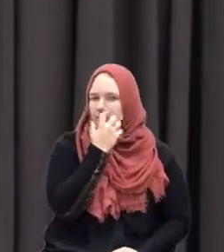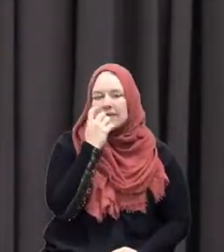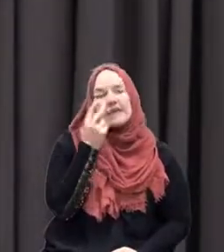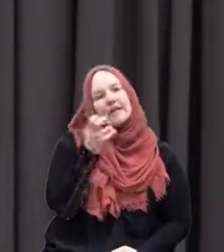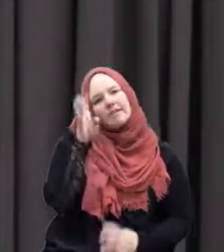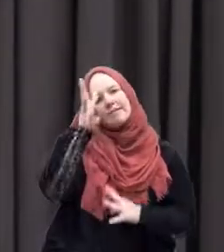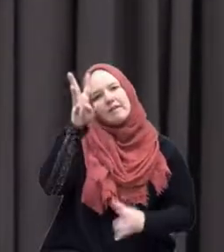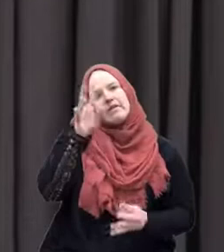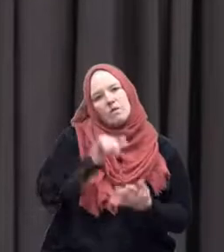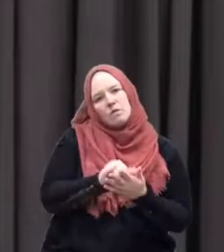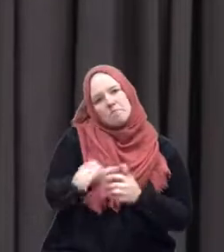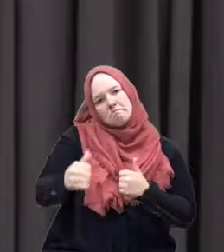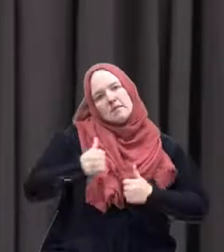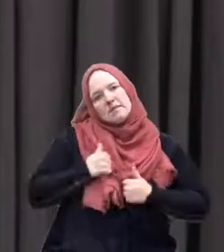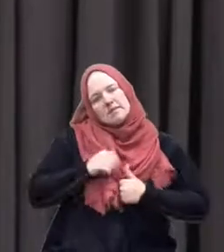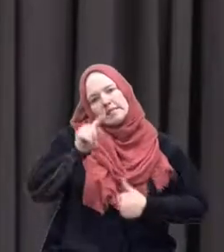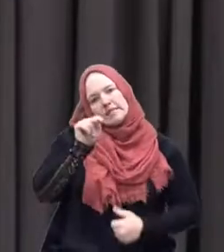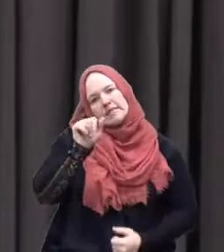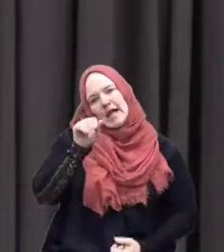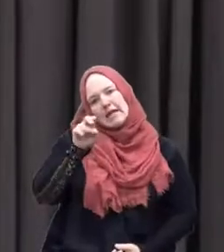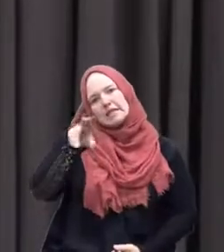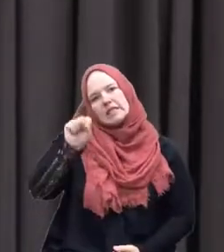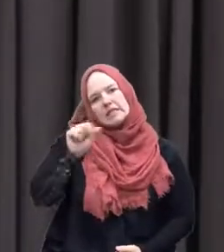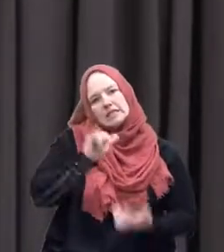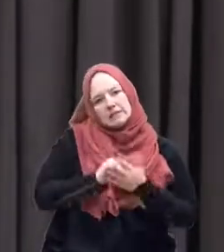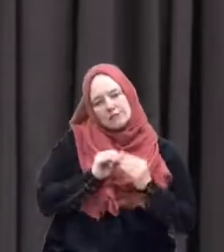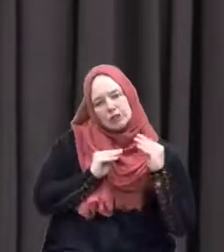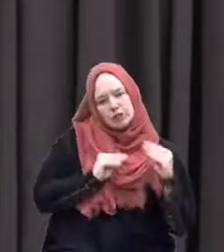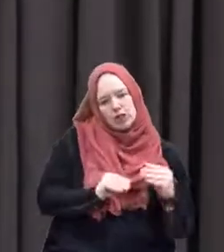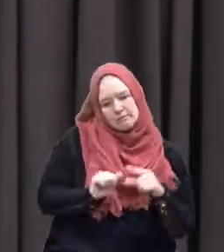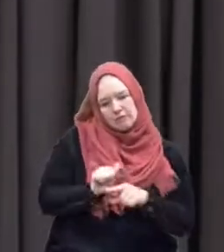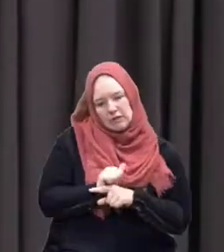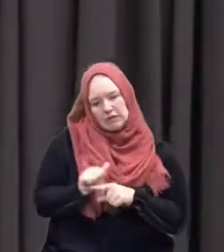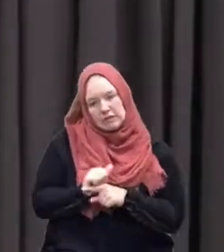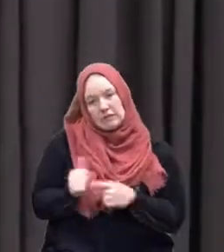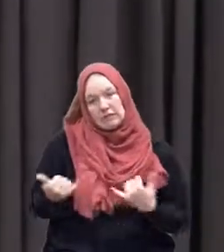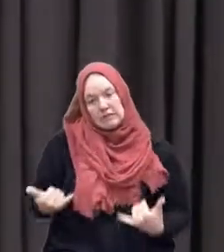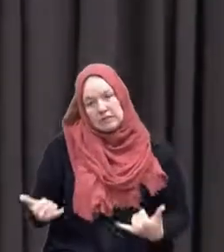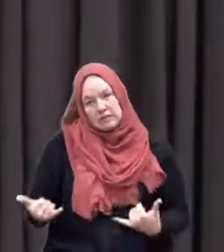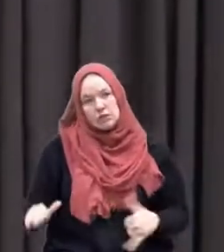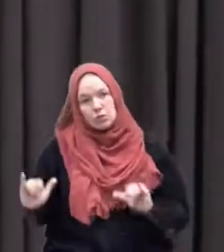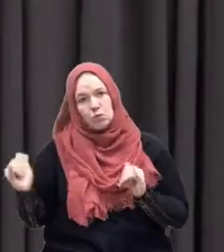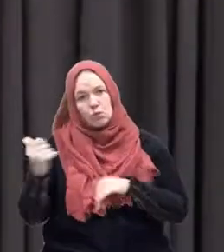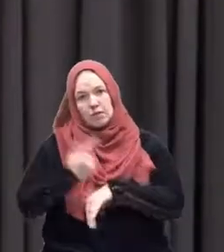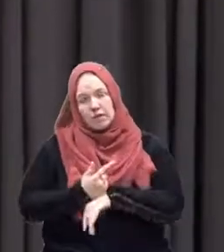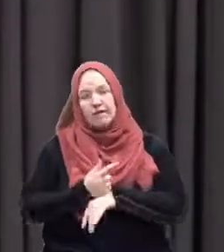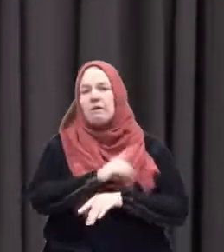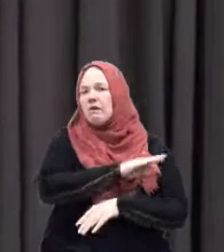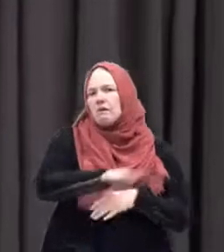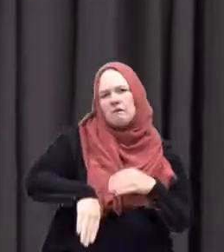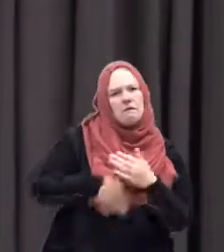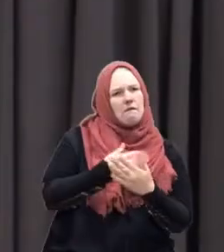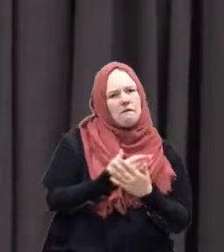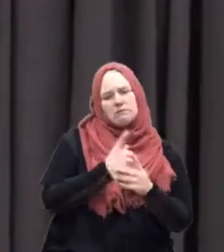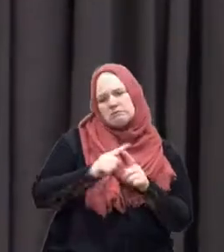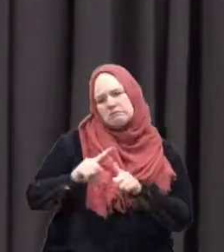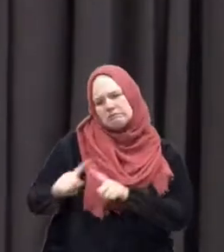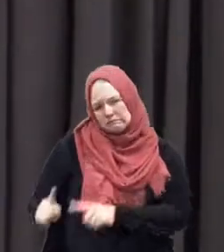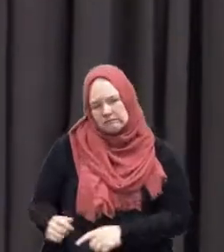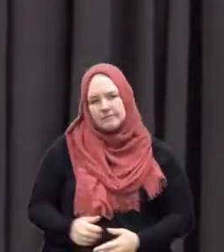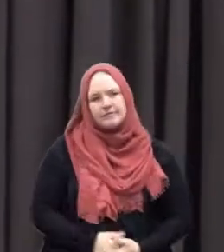He invented those tactics that are being taught and practiced until today in all